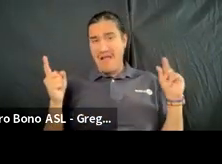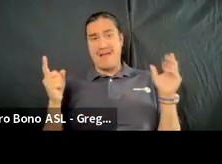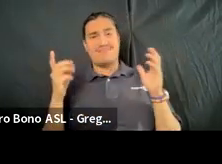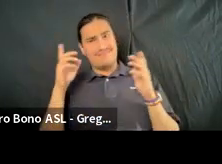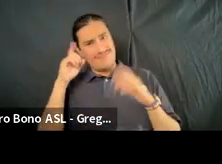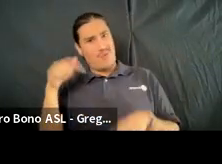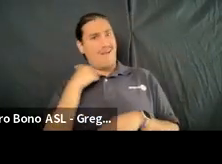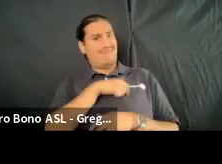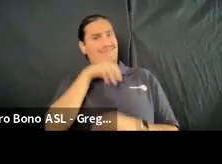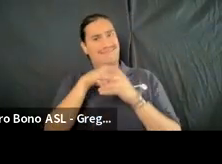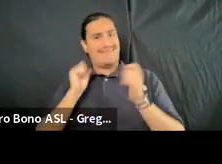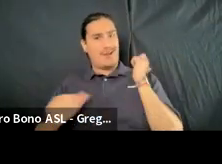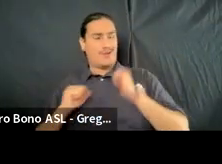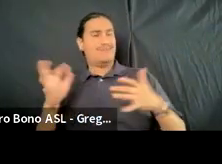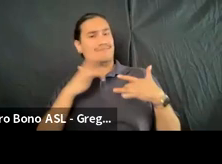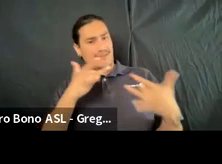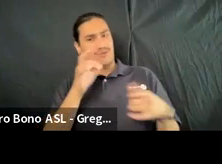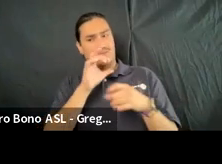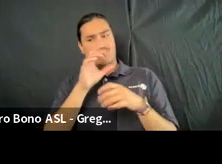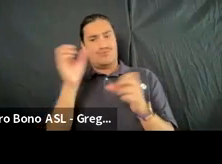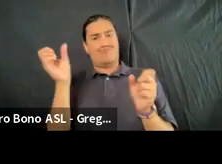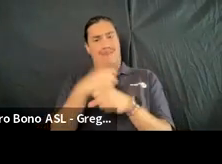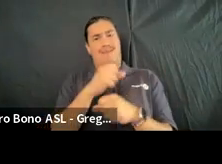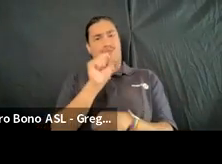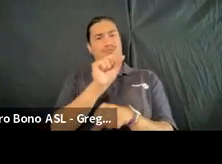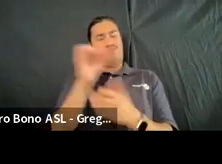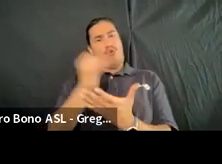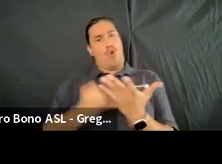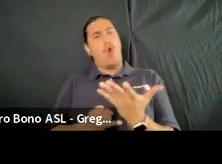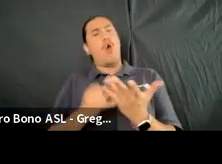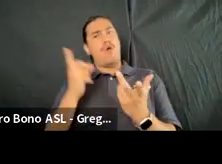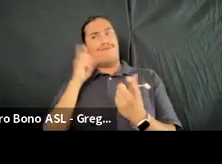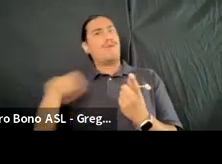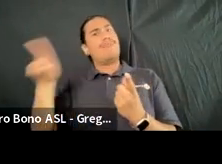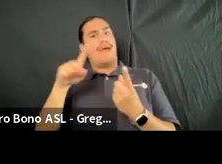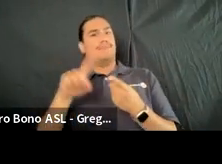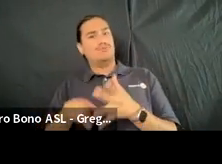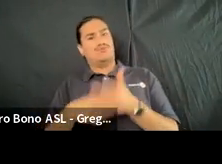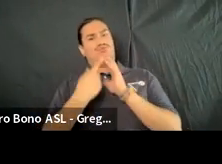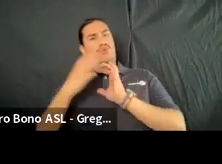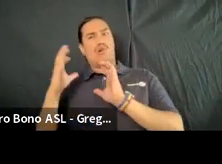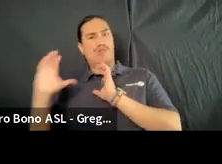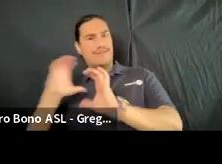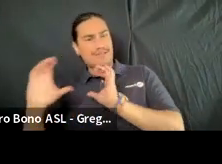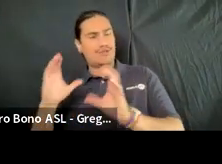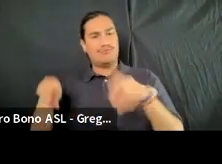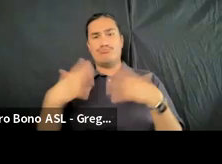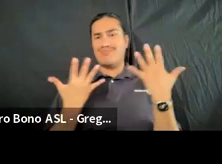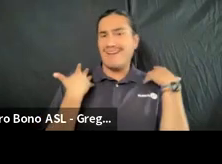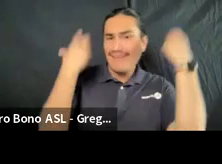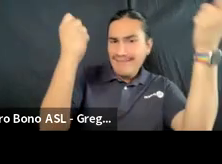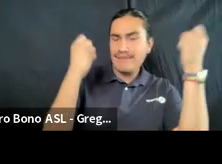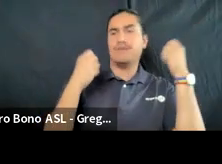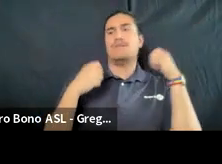theater, are creating the work to start that conversation, to make someone in that audience feel seen, to promote healing in different